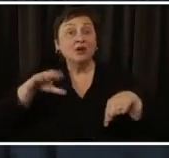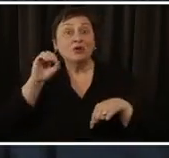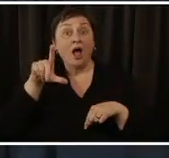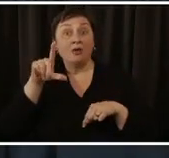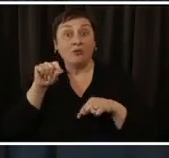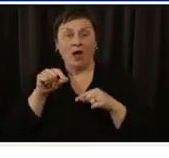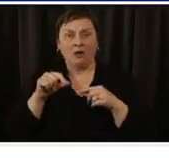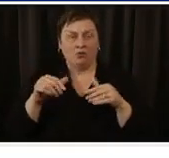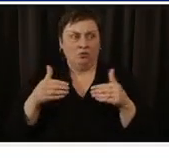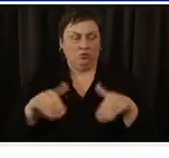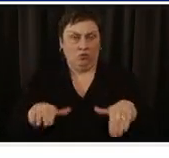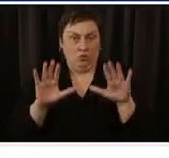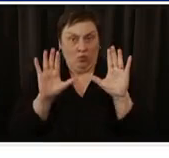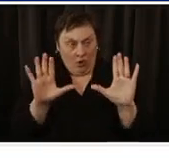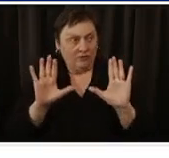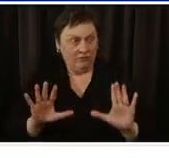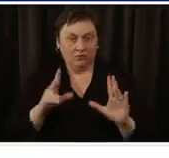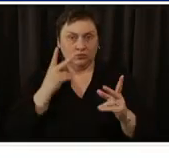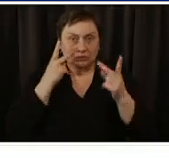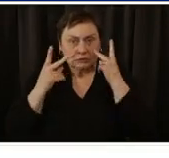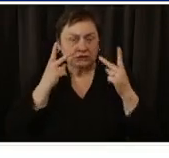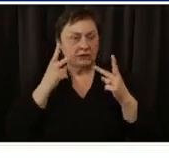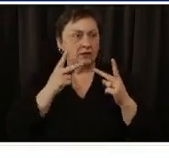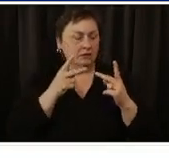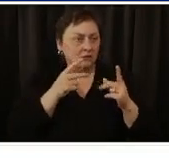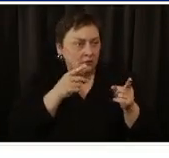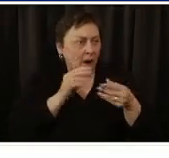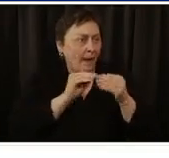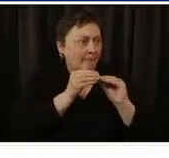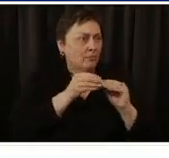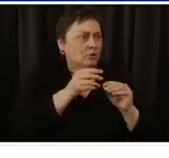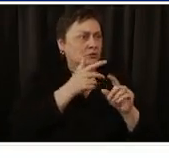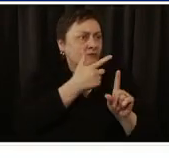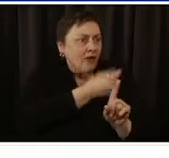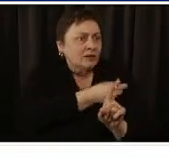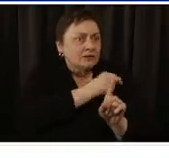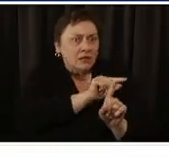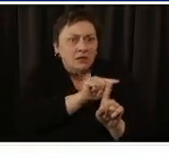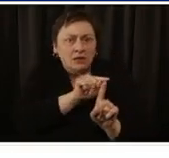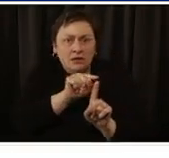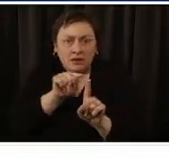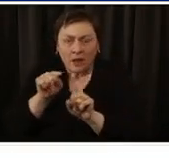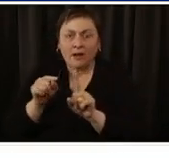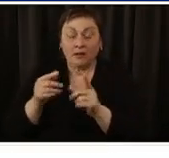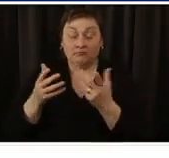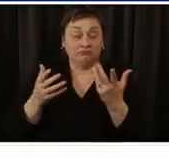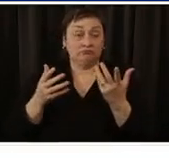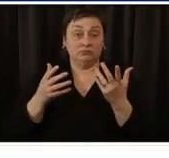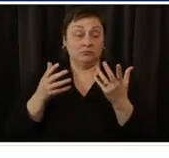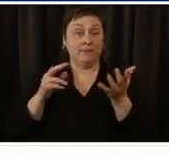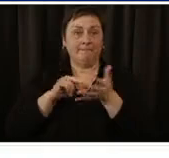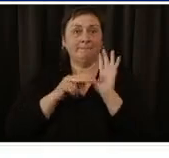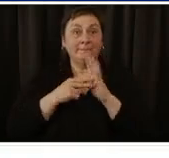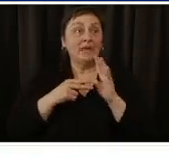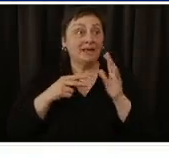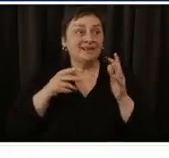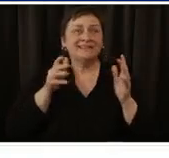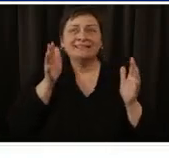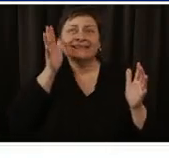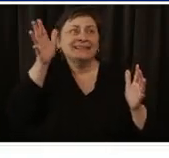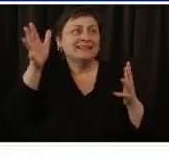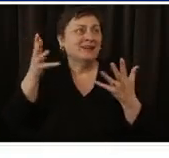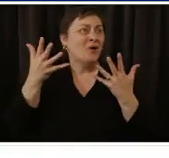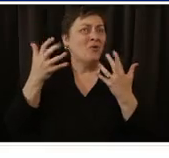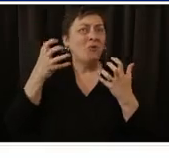remarkable to see the progress that's being made. The sooner that we want, to be able to go out